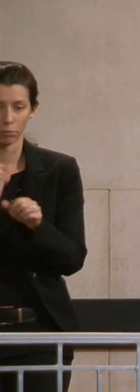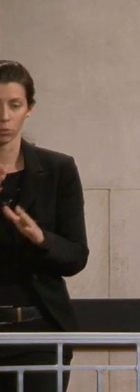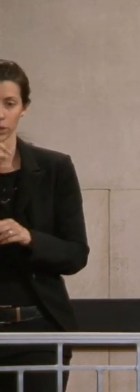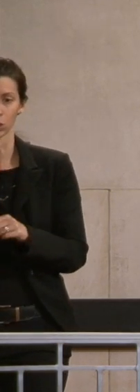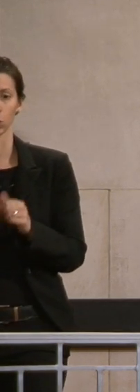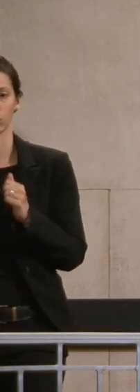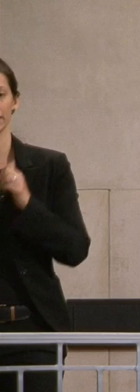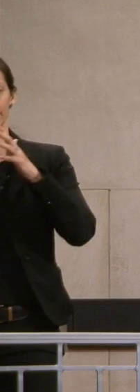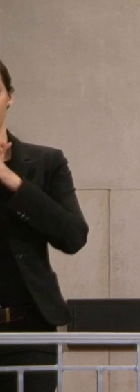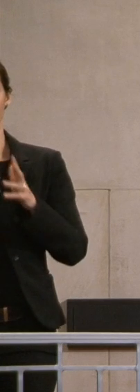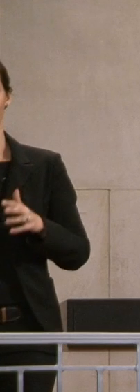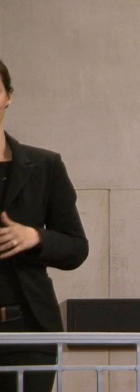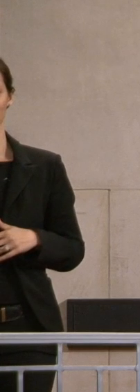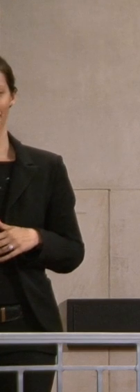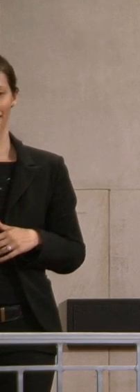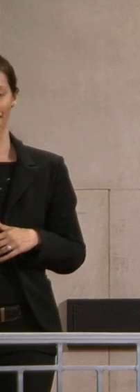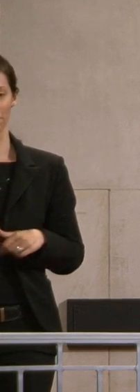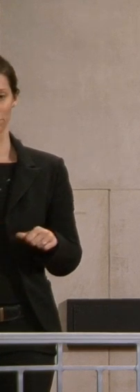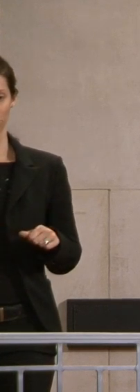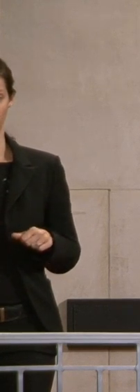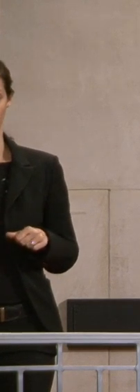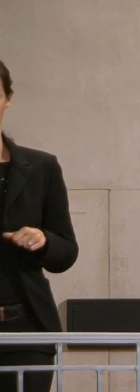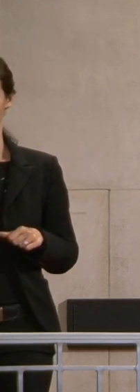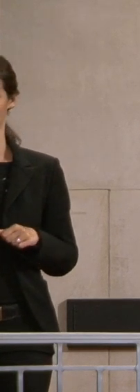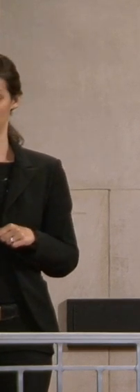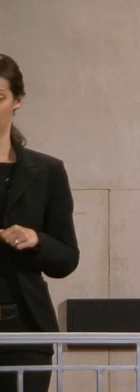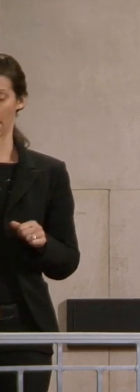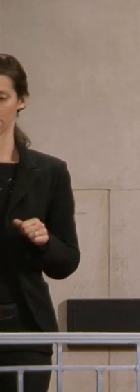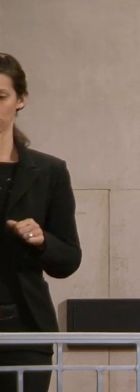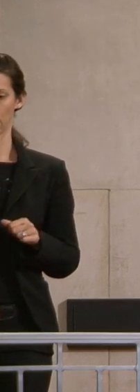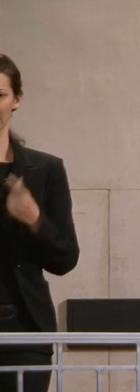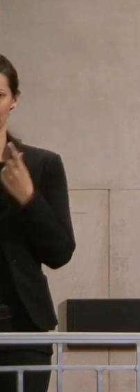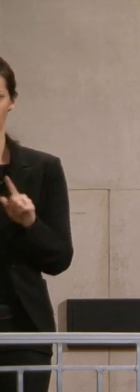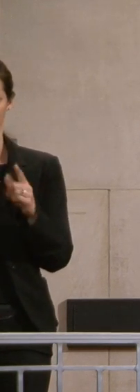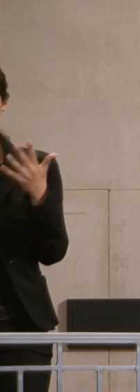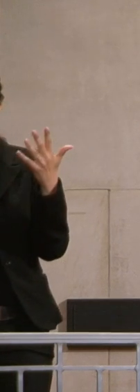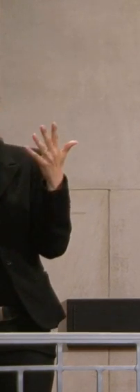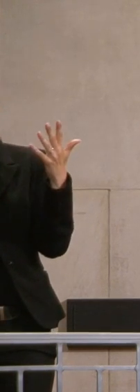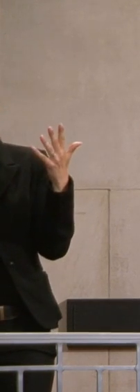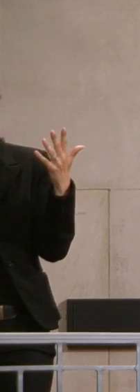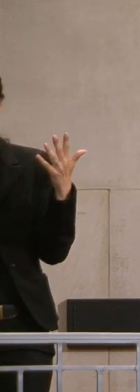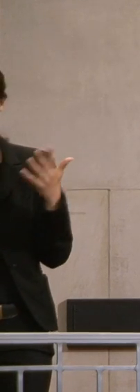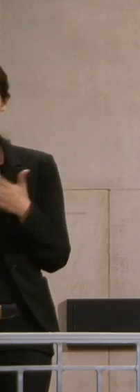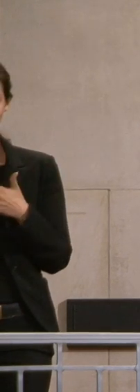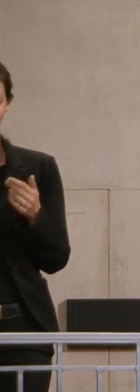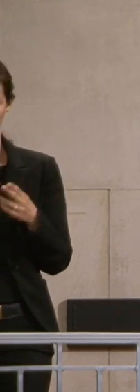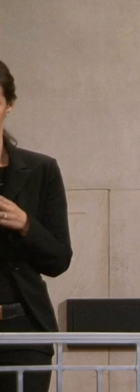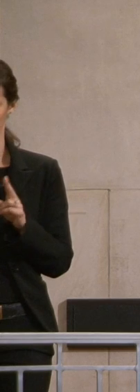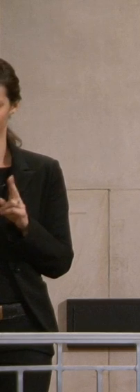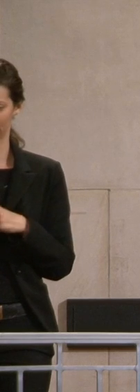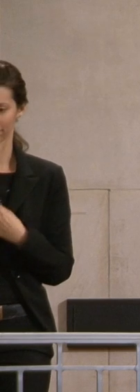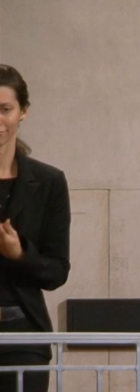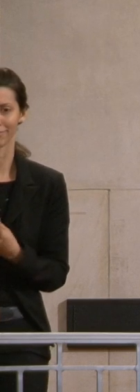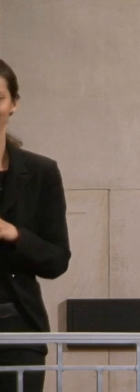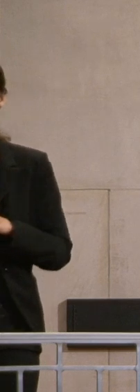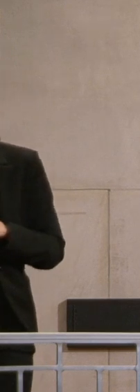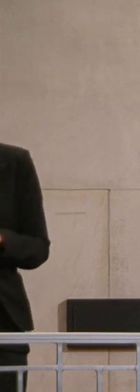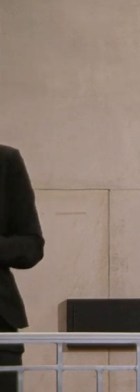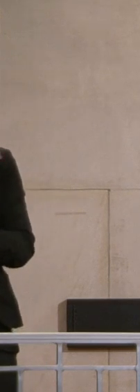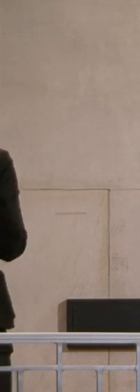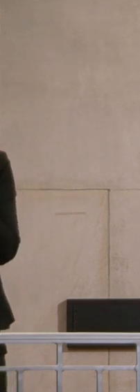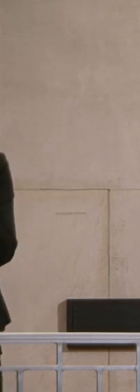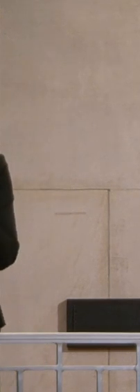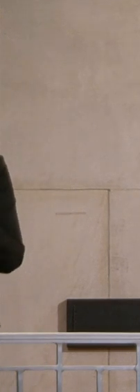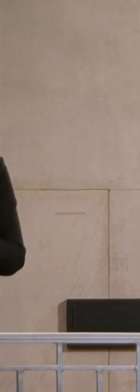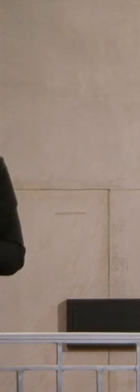FBI Pride. FBI Pride has accomplished much in its brief existence, acting as a strong and effective advocate for